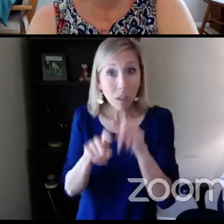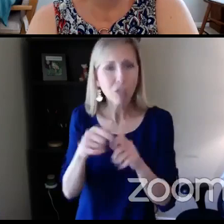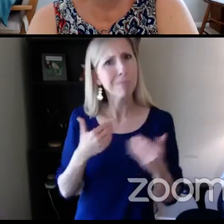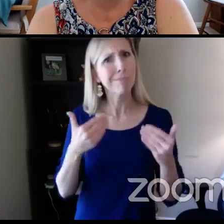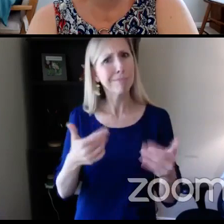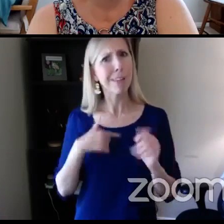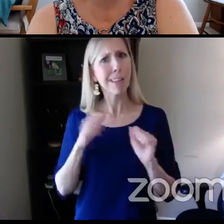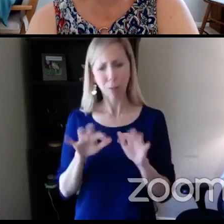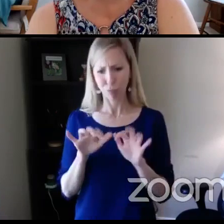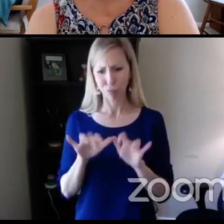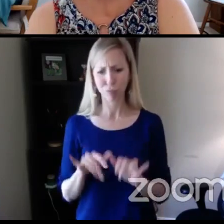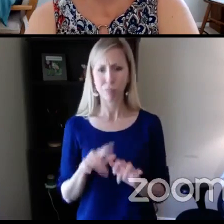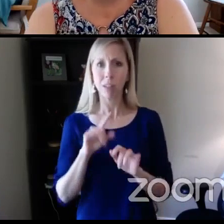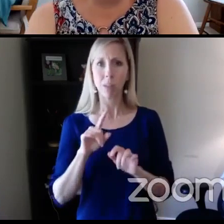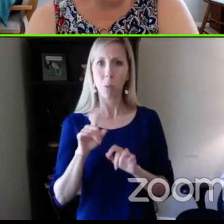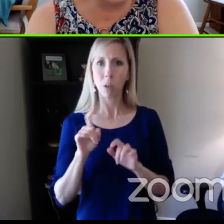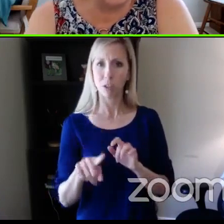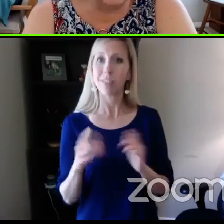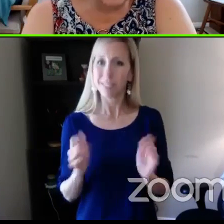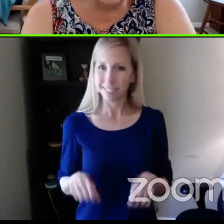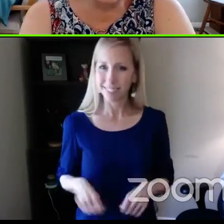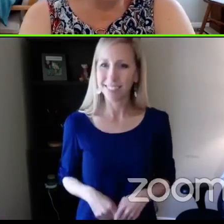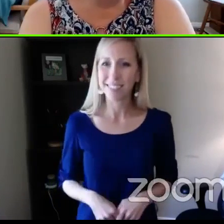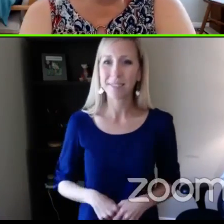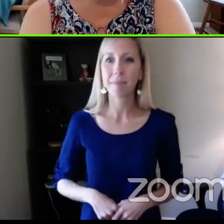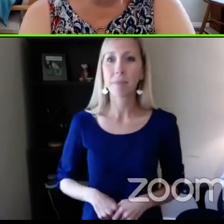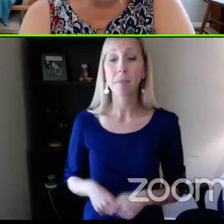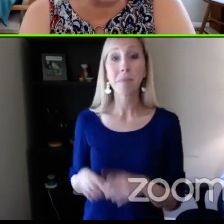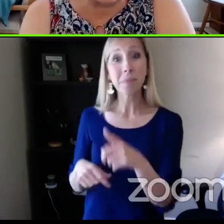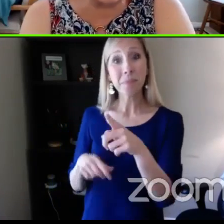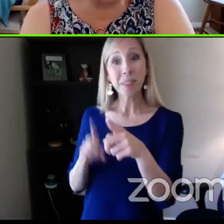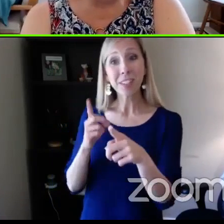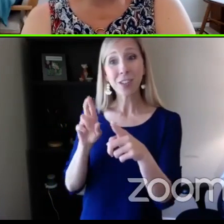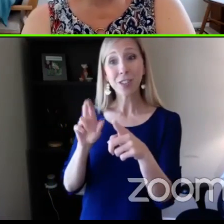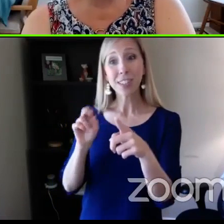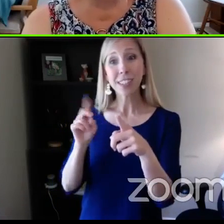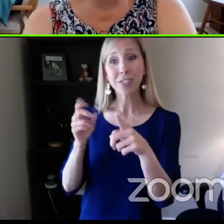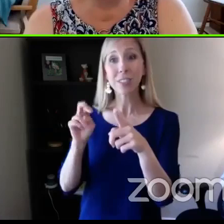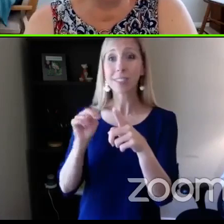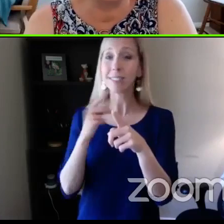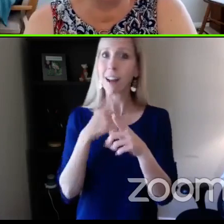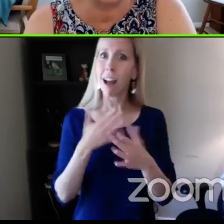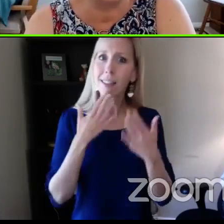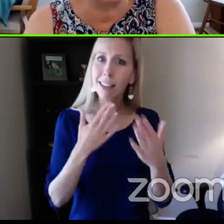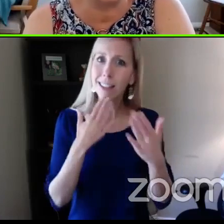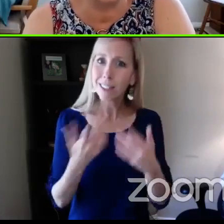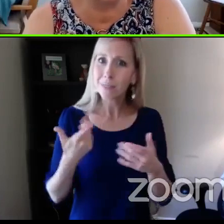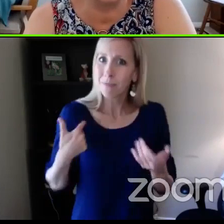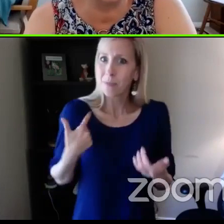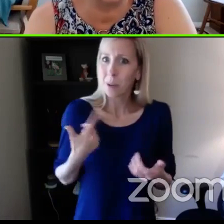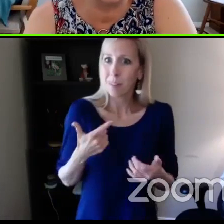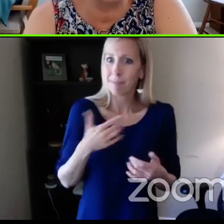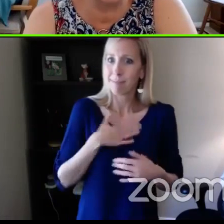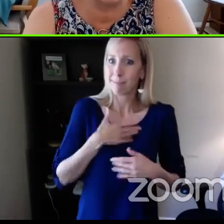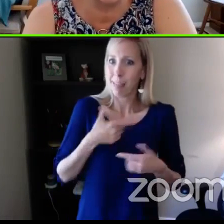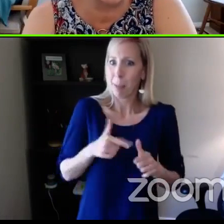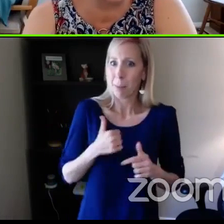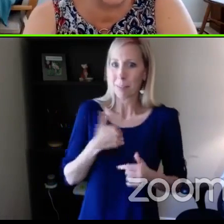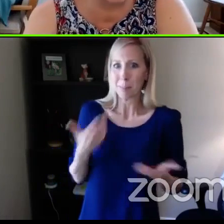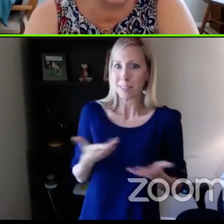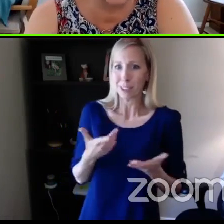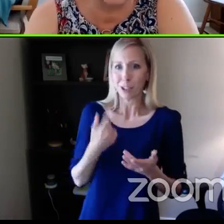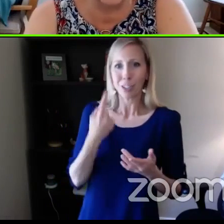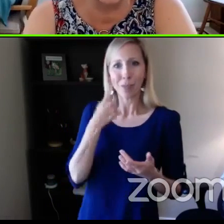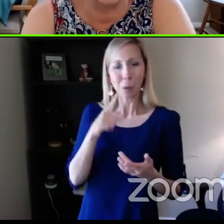Wellen today. Thanks again. It's really a pleasure to be here and talking to families of kids with hearing loss